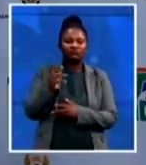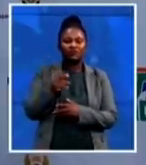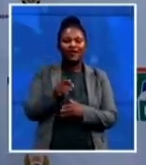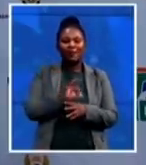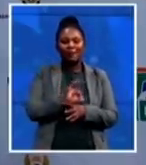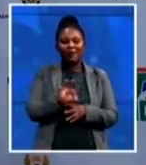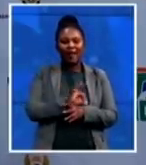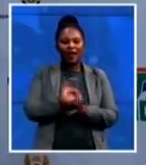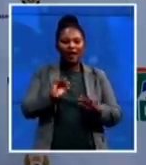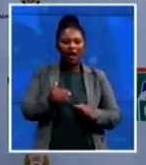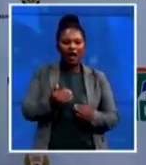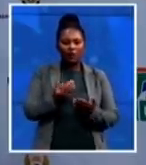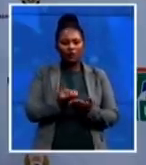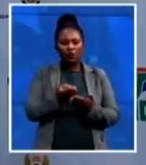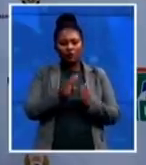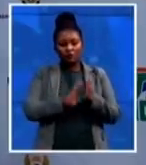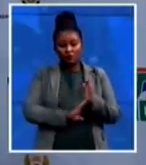to intervene in this matter.